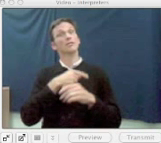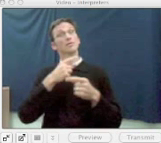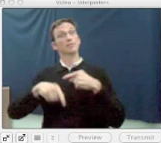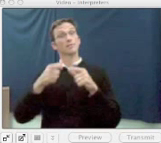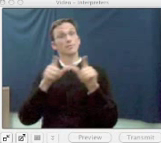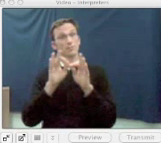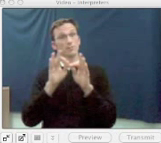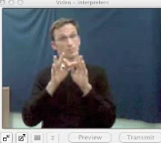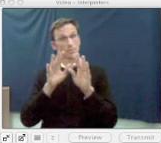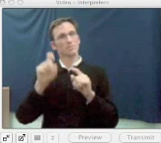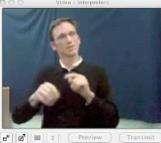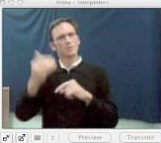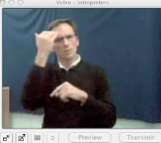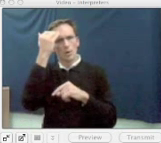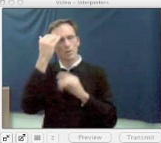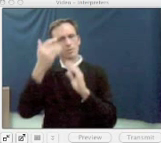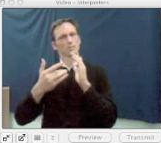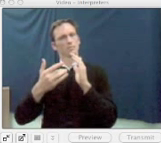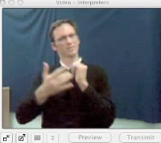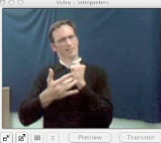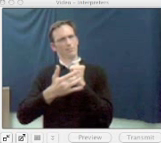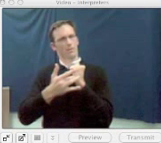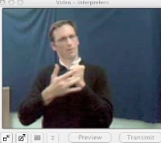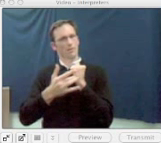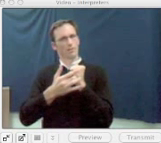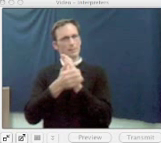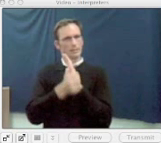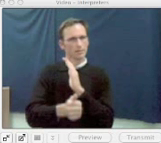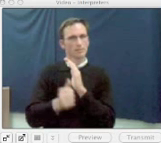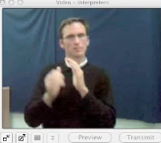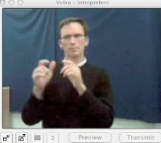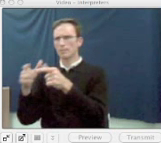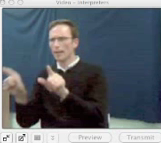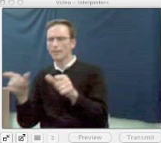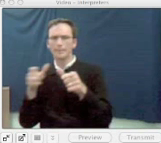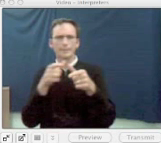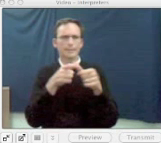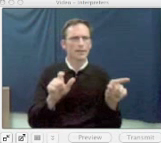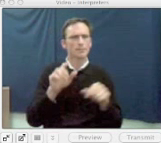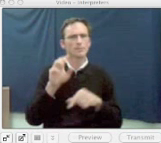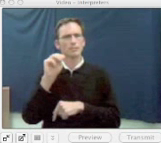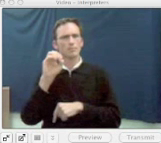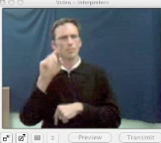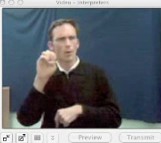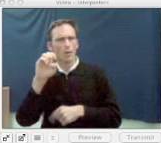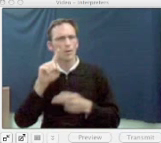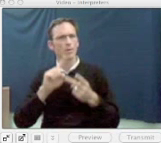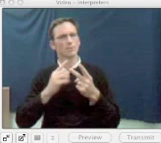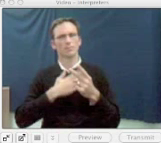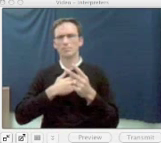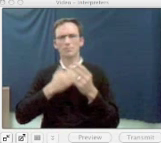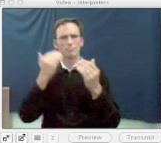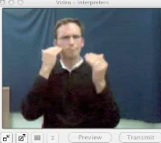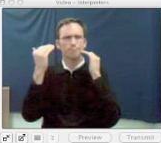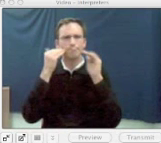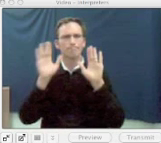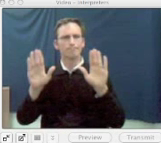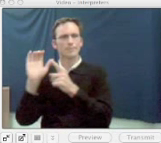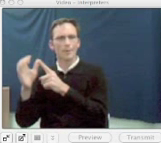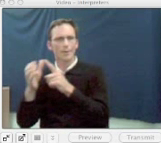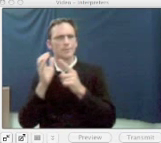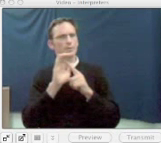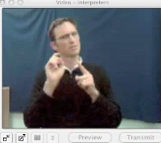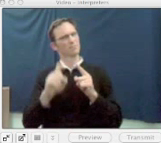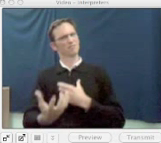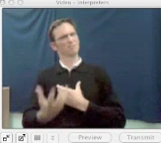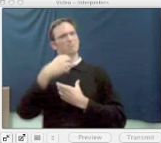technical aspects of our work, our language modalities, our cultural knowledge. We have to have those technical